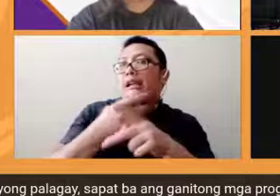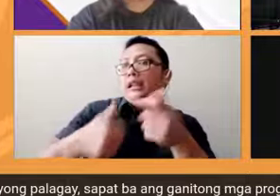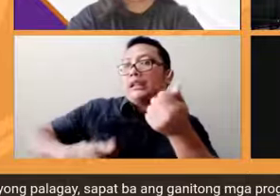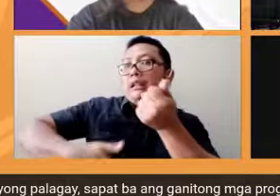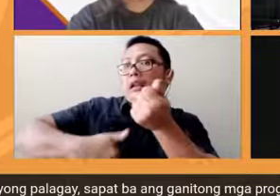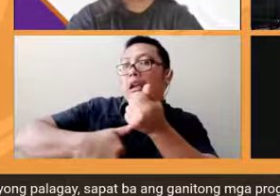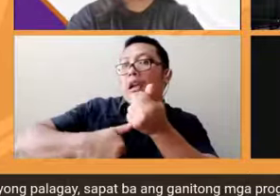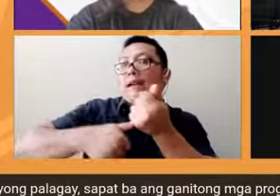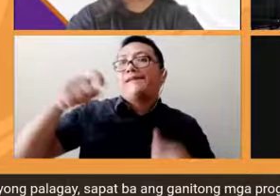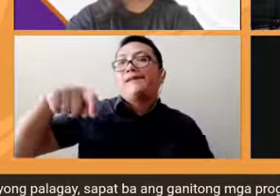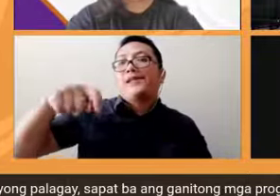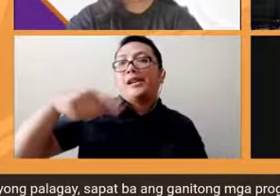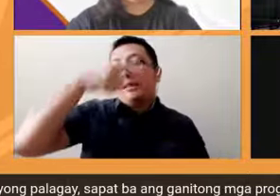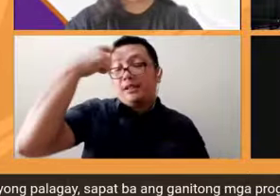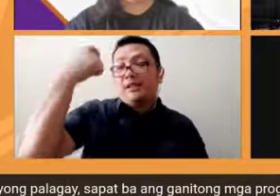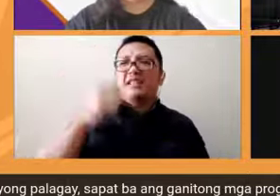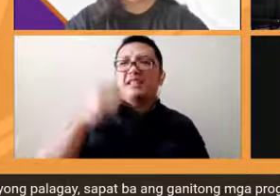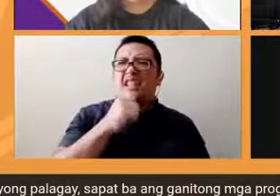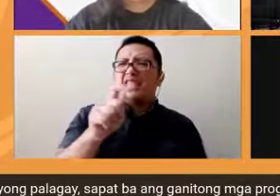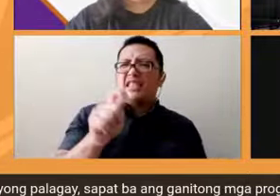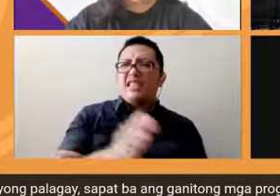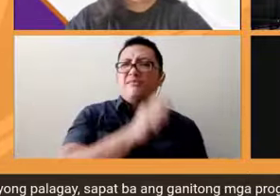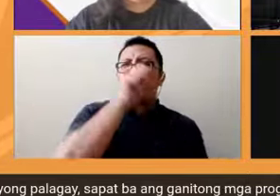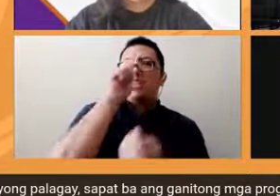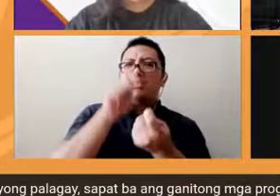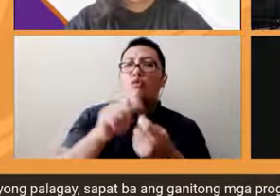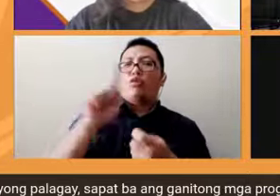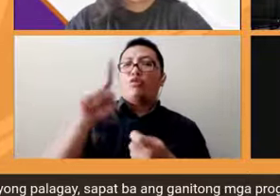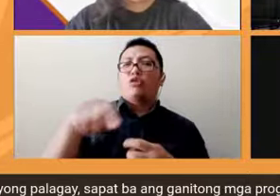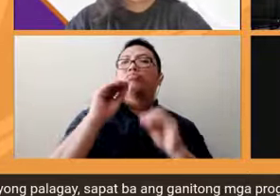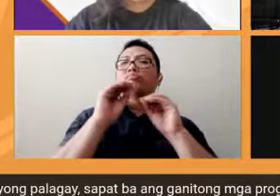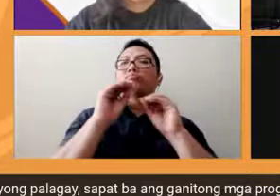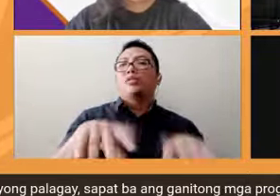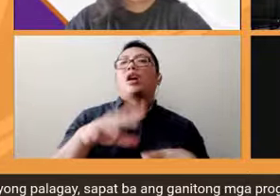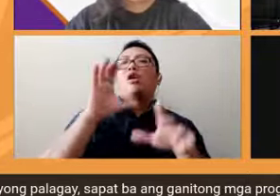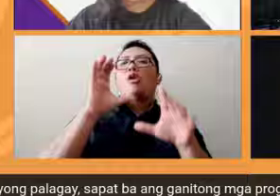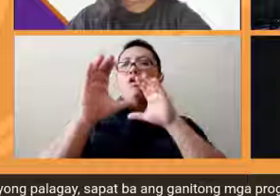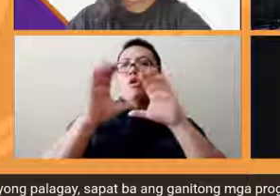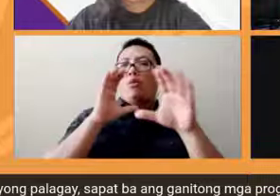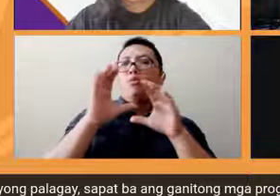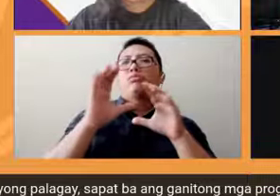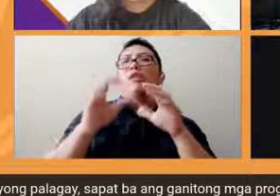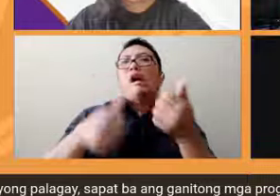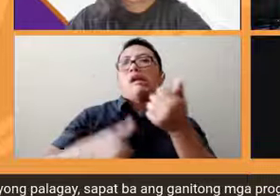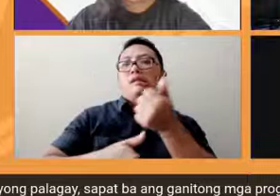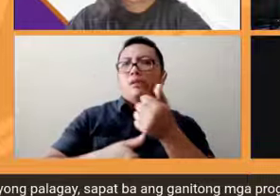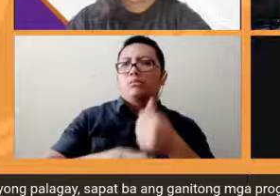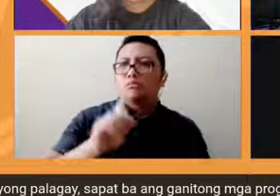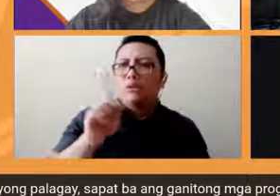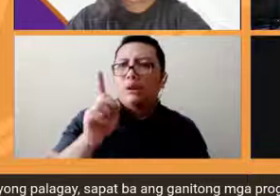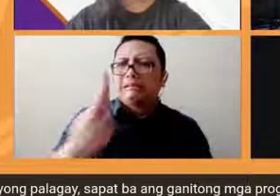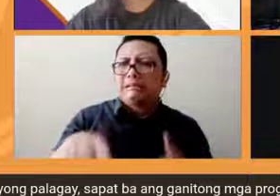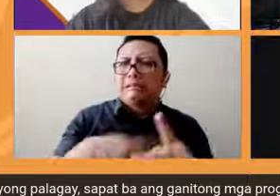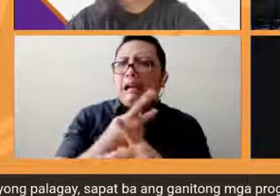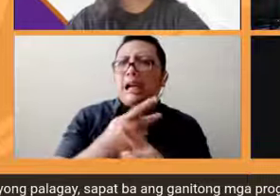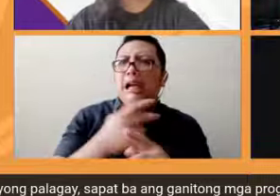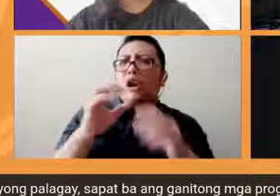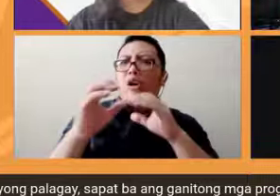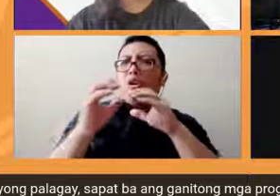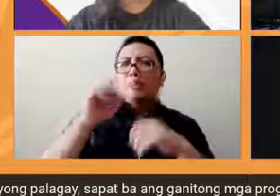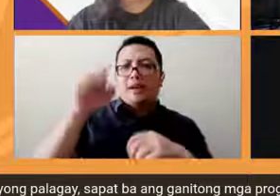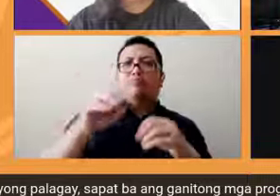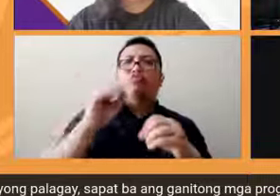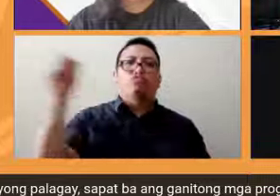kasi hindi specific naglagay lang doon communication assistance anong klaseng communication assistance so we have to put there sign language